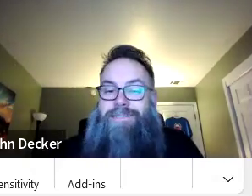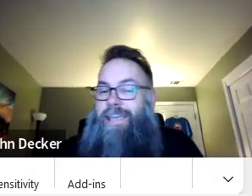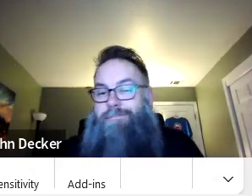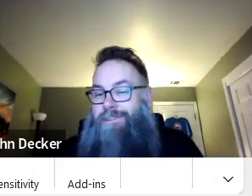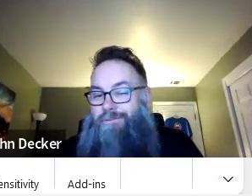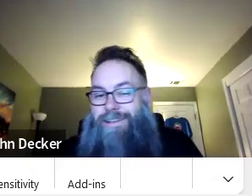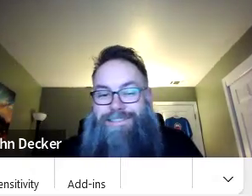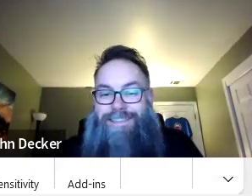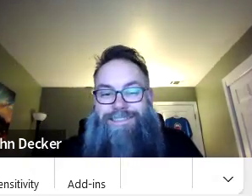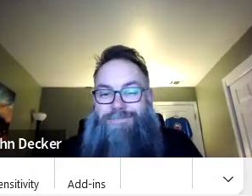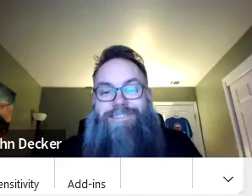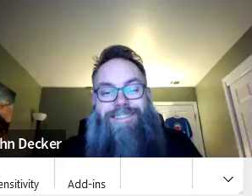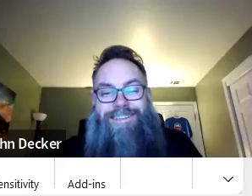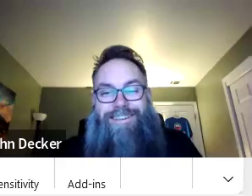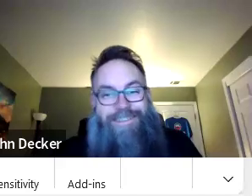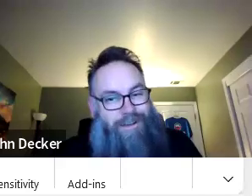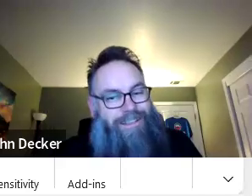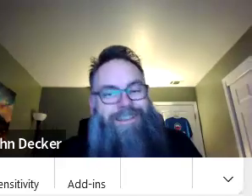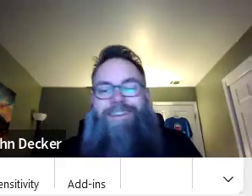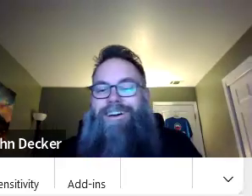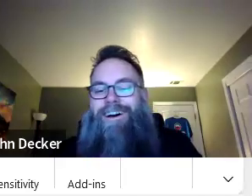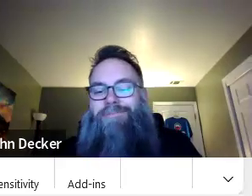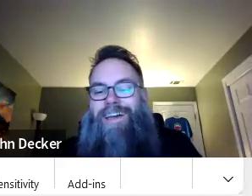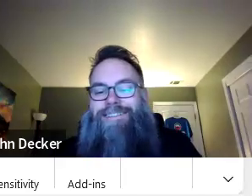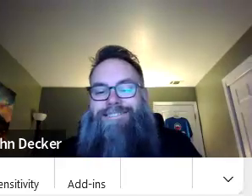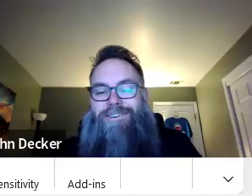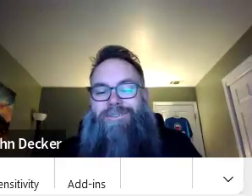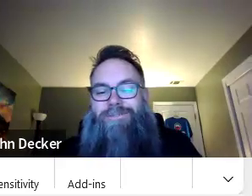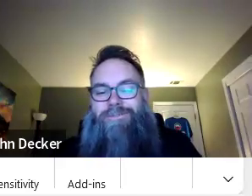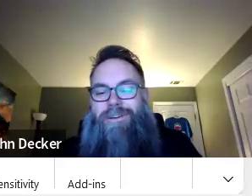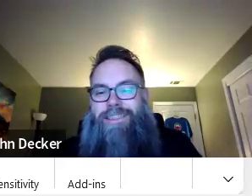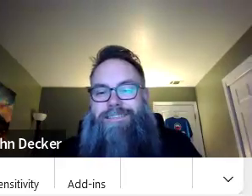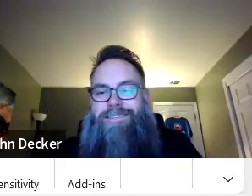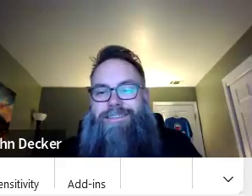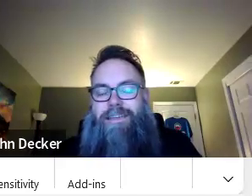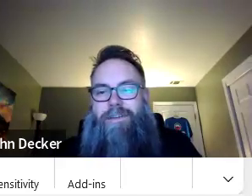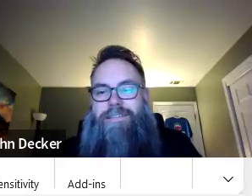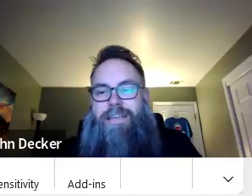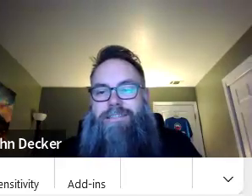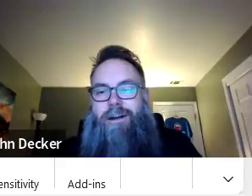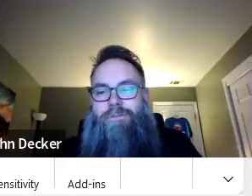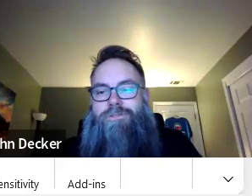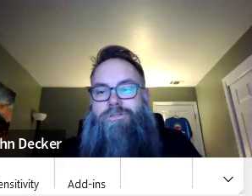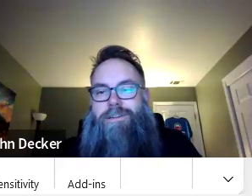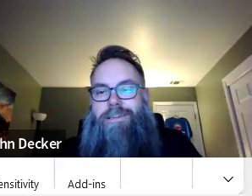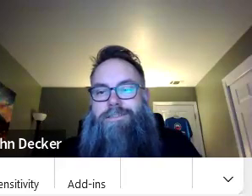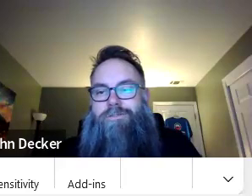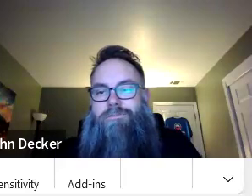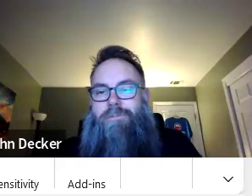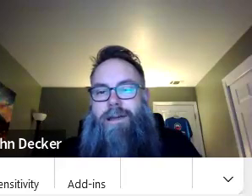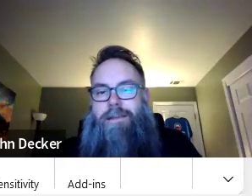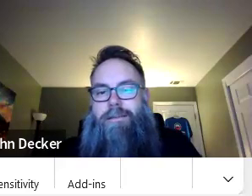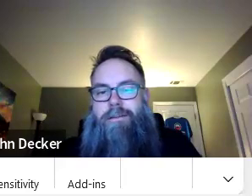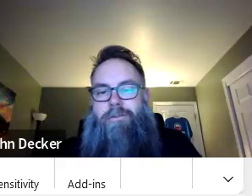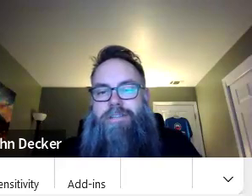been scammed in ways like this recently as well. And so I think this is a fantastic opportunity